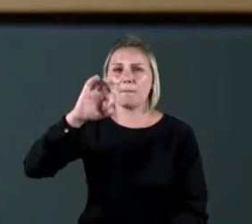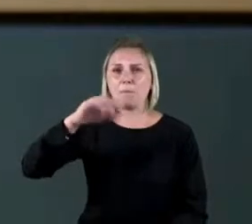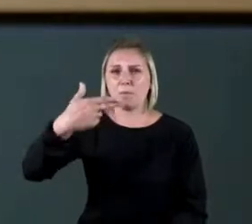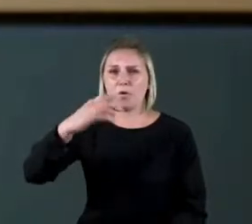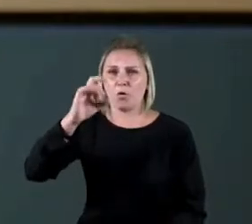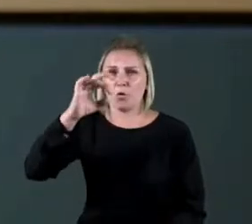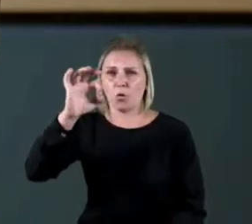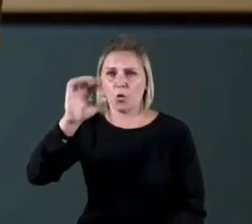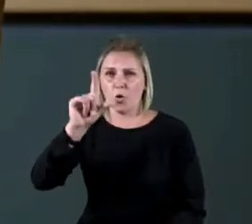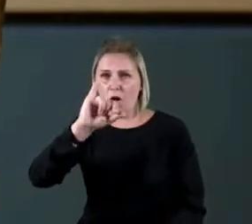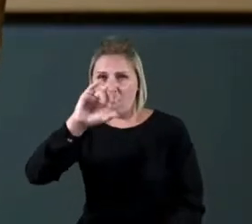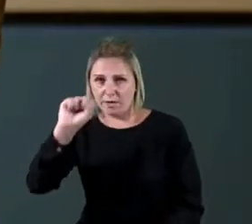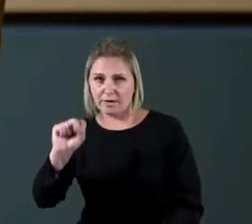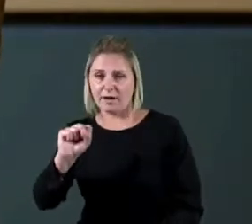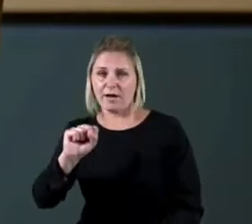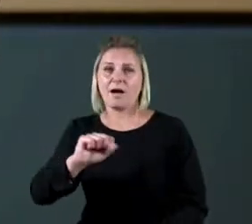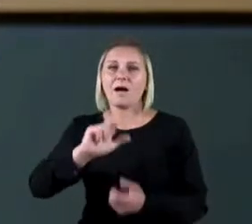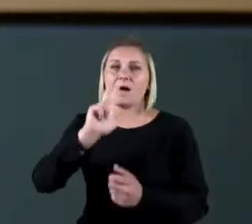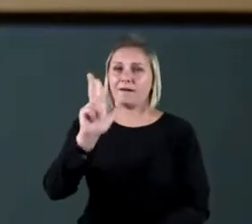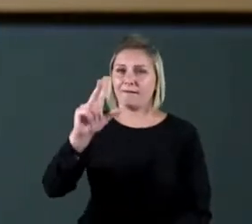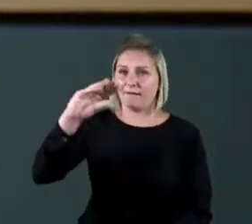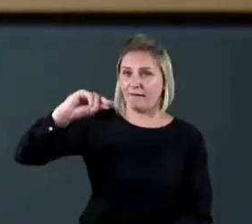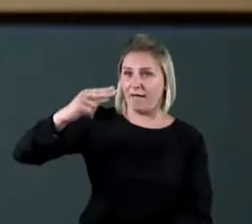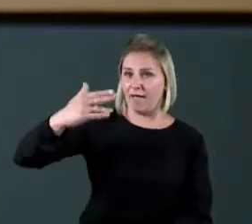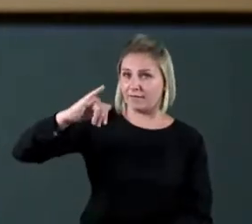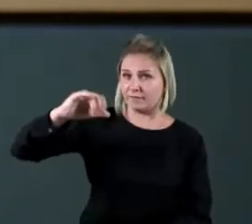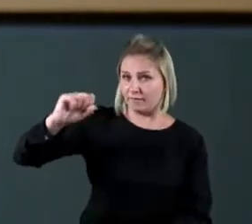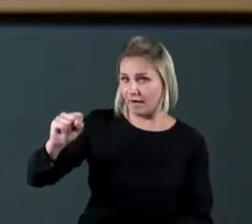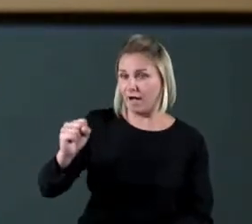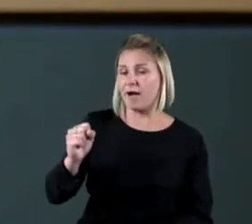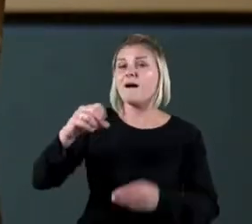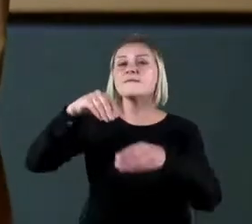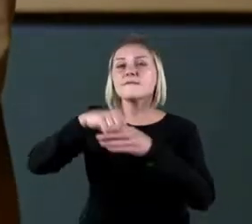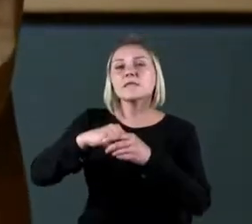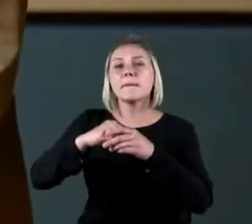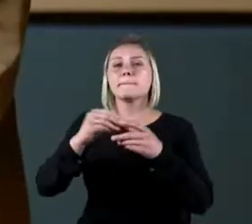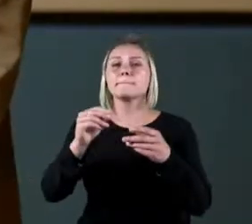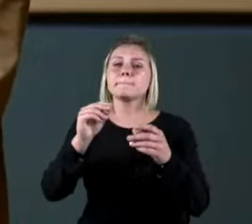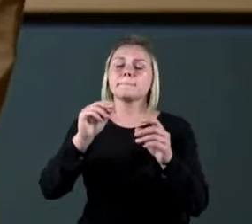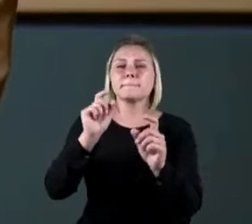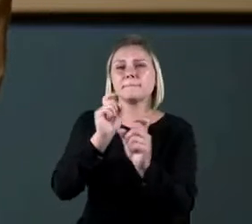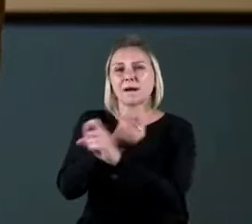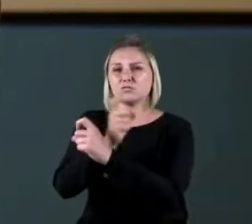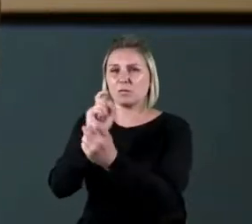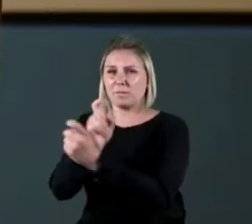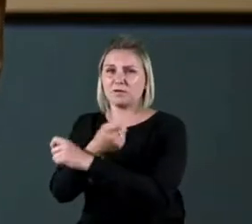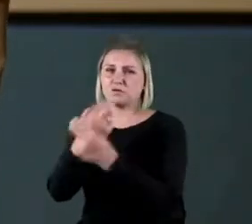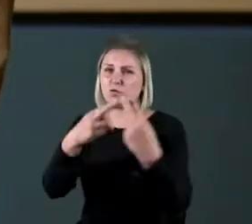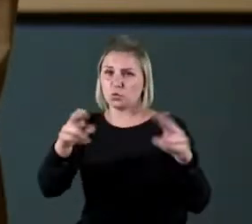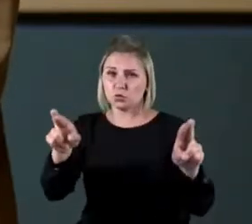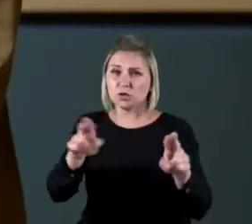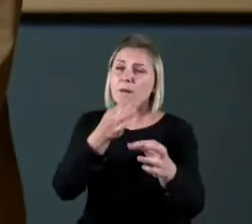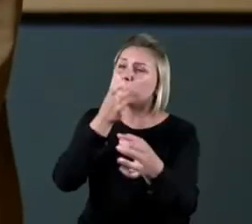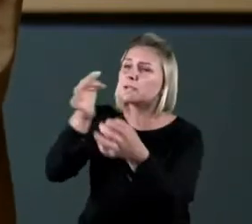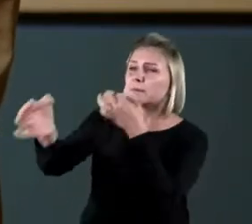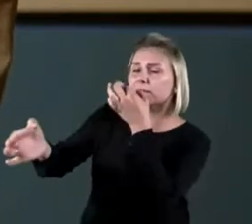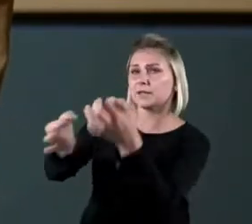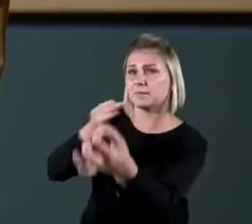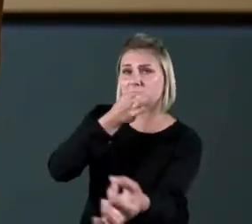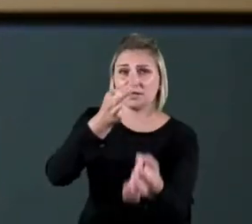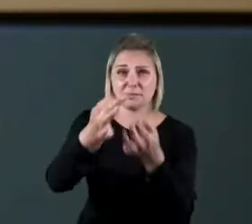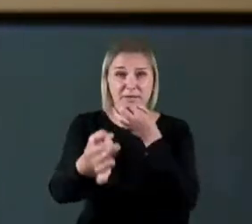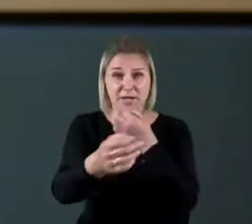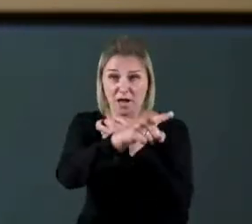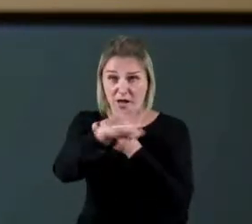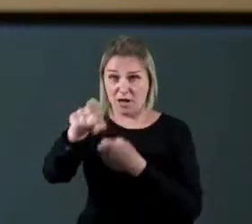to choose, so if you have an interest, please do speak to us. The feedback that's coming back to us from people living in these cities, NGOs, DPOs, working